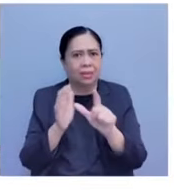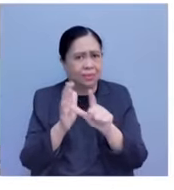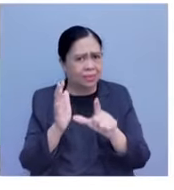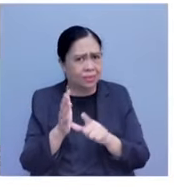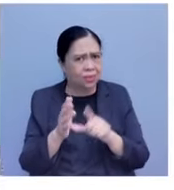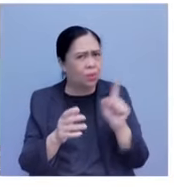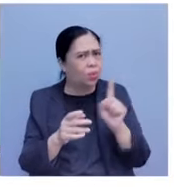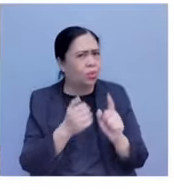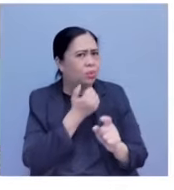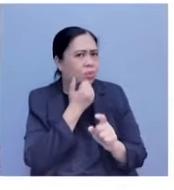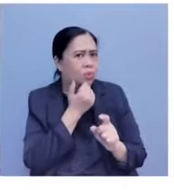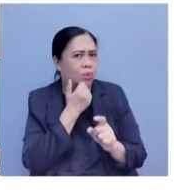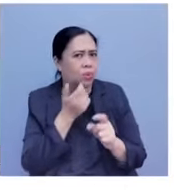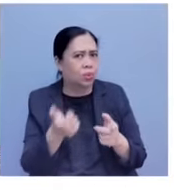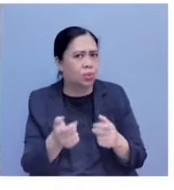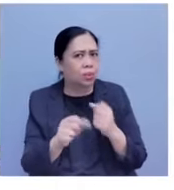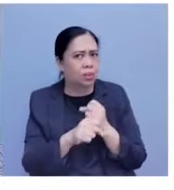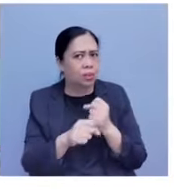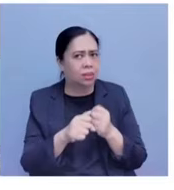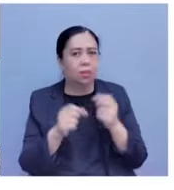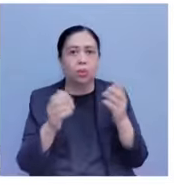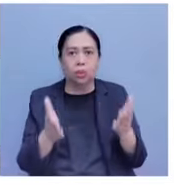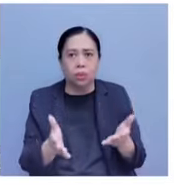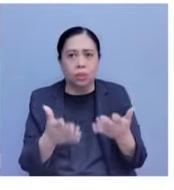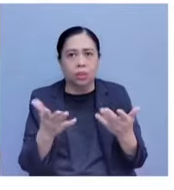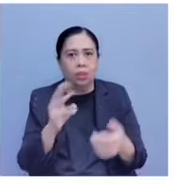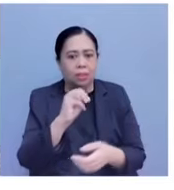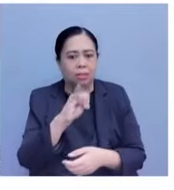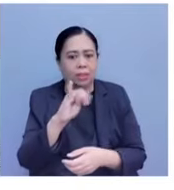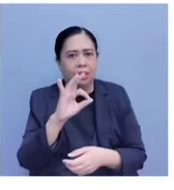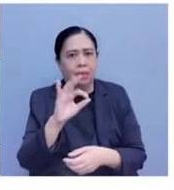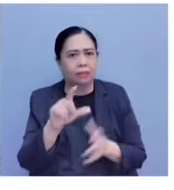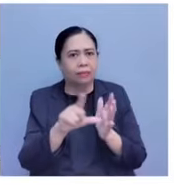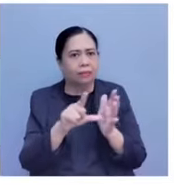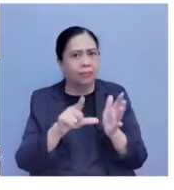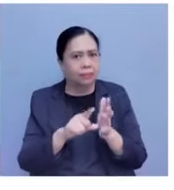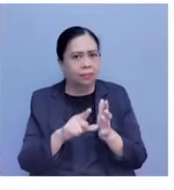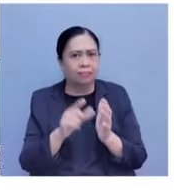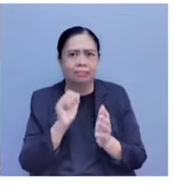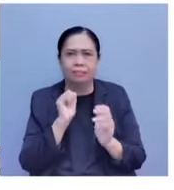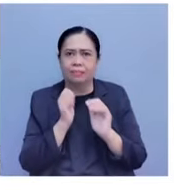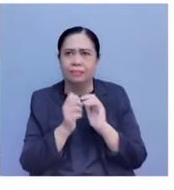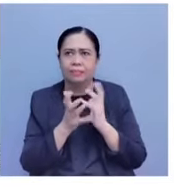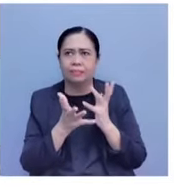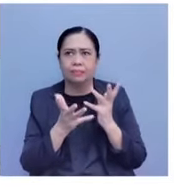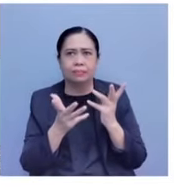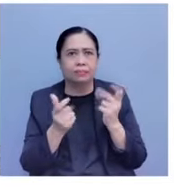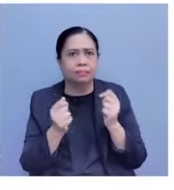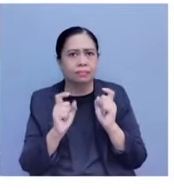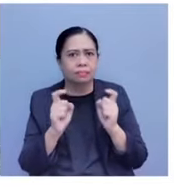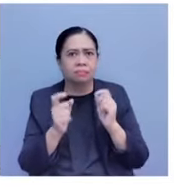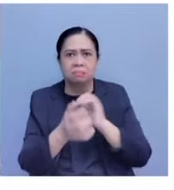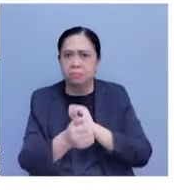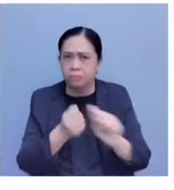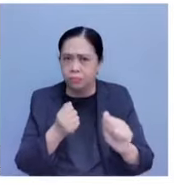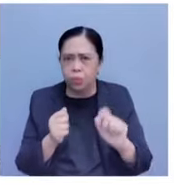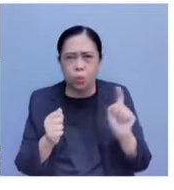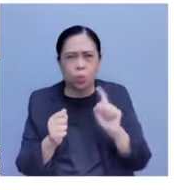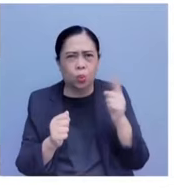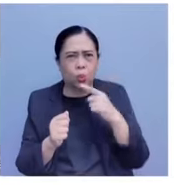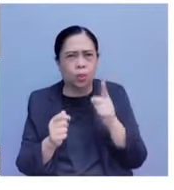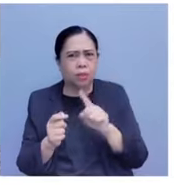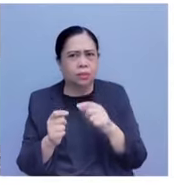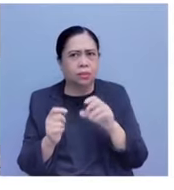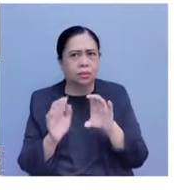was wrong in the manner by which the Maharlika Investment Act was enacted? What was